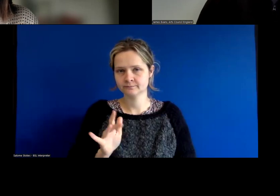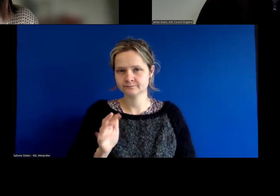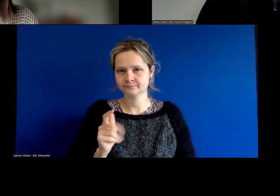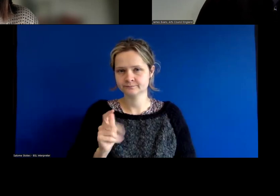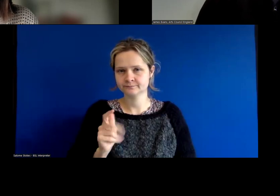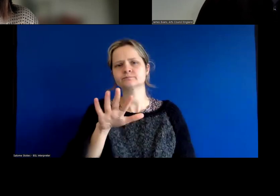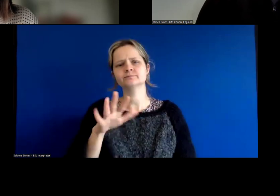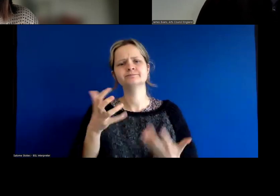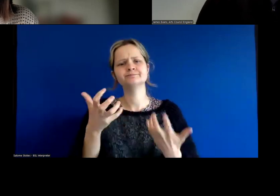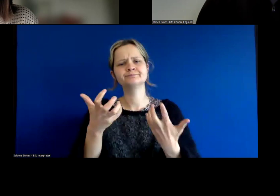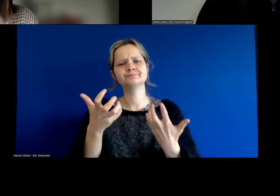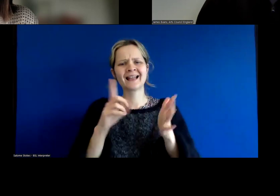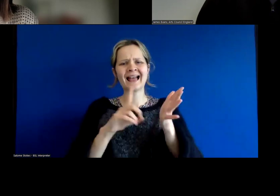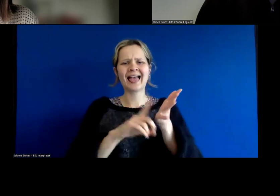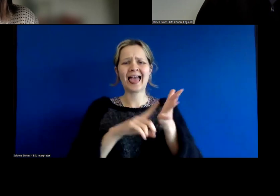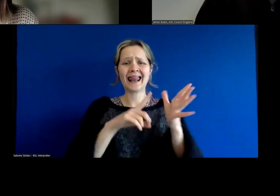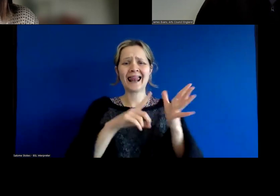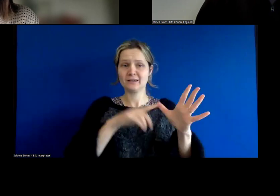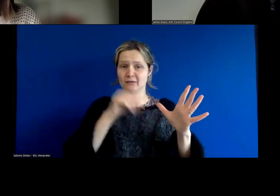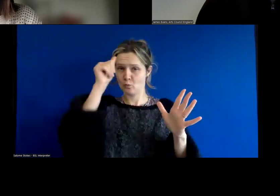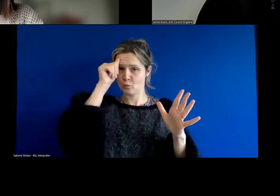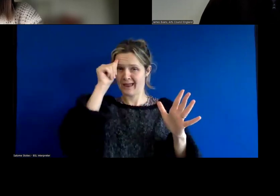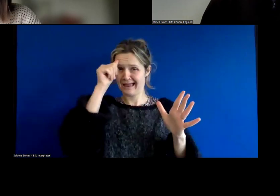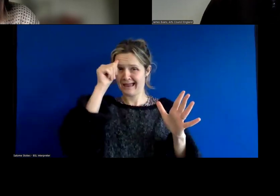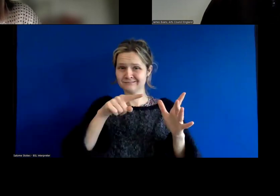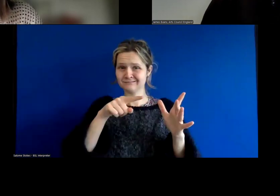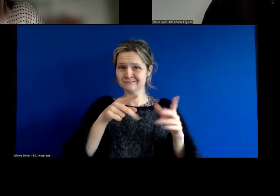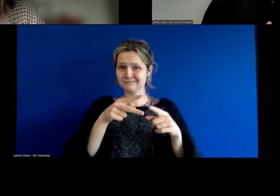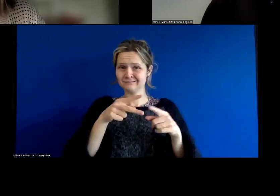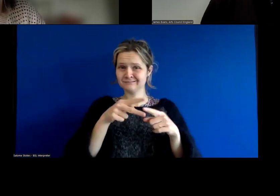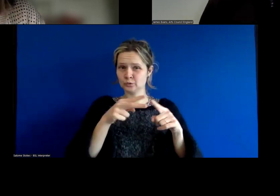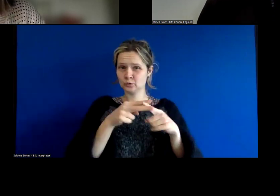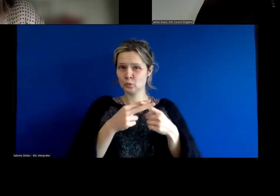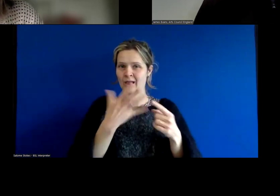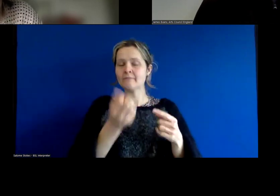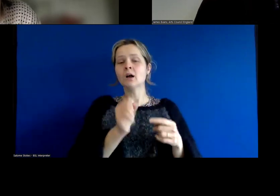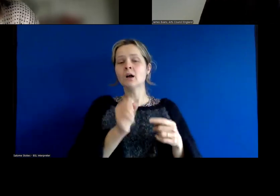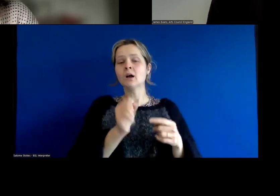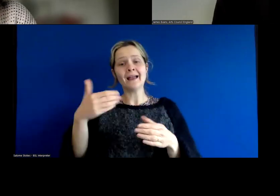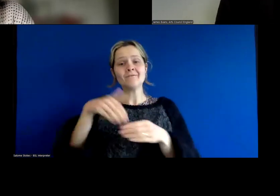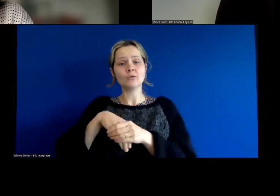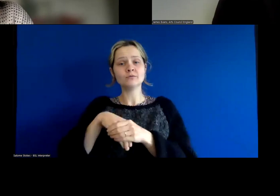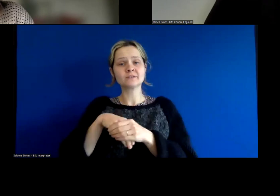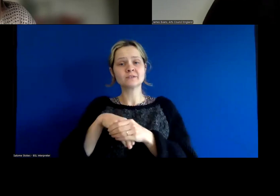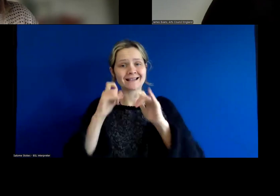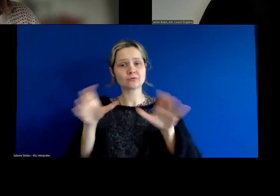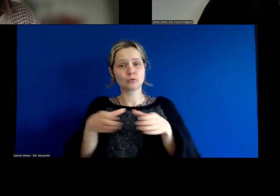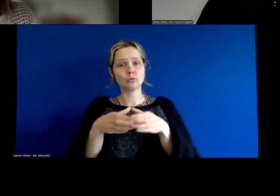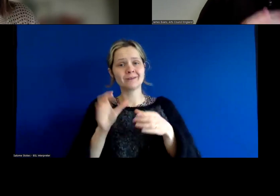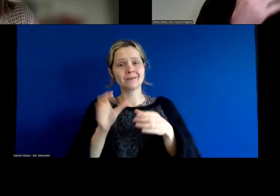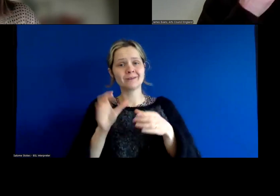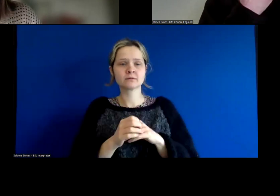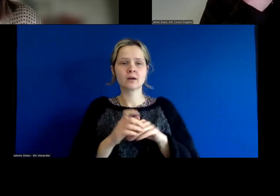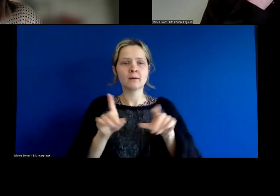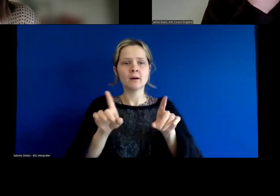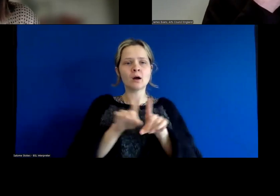How aware are LAs of this tool? Well, they were definitely part of our testing group, weren't they, Ria? They were part of our testing group, and also part of our